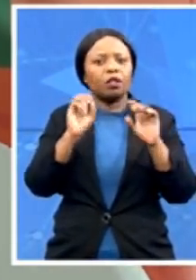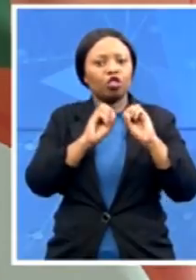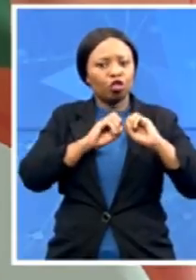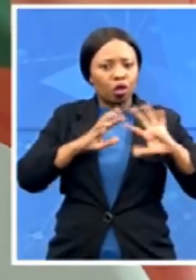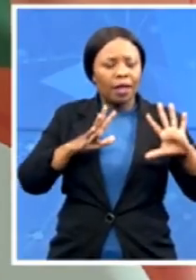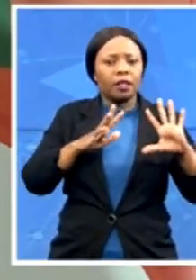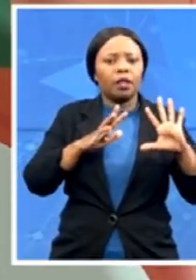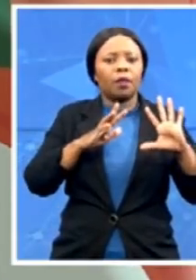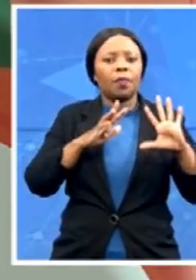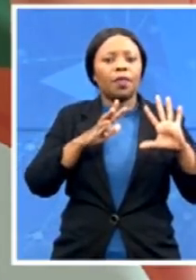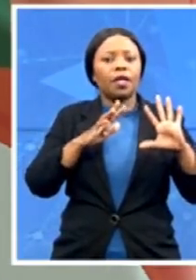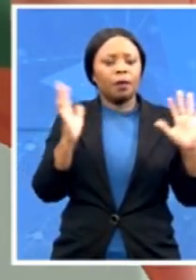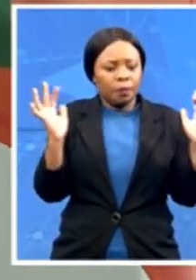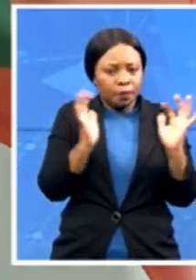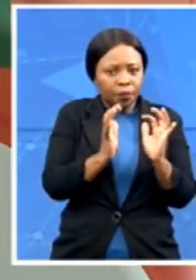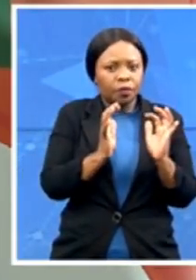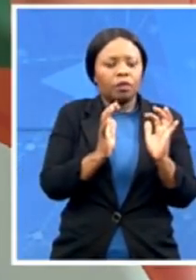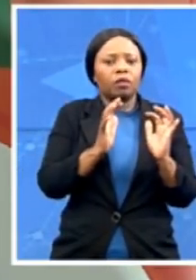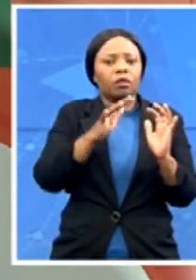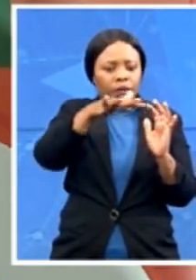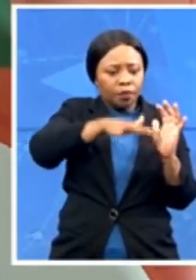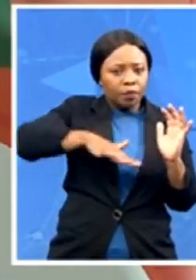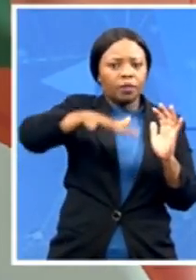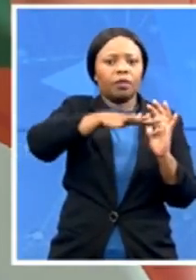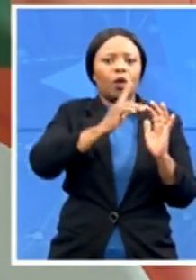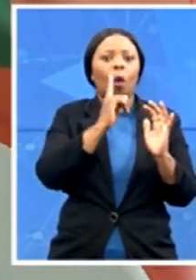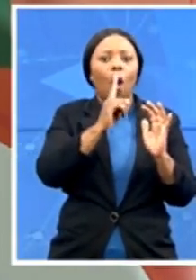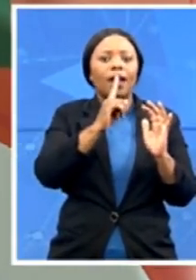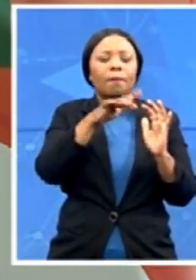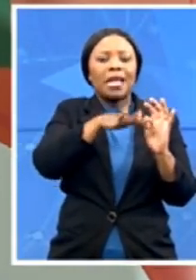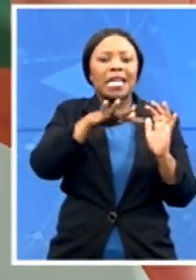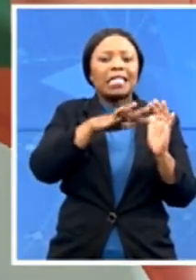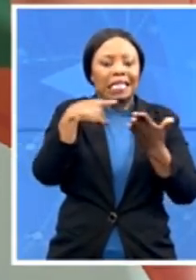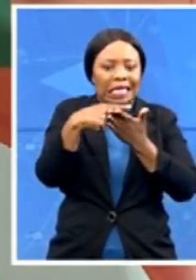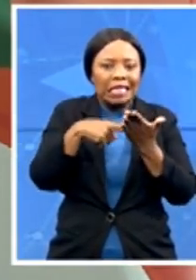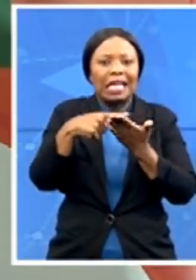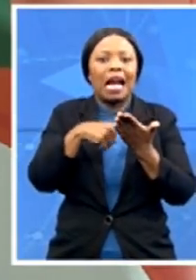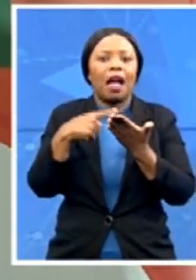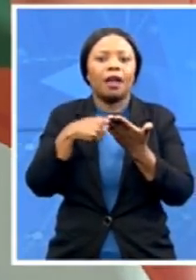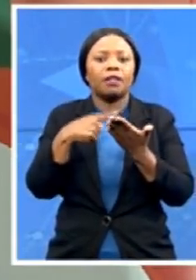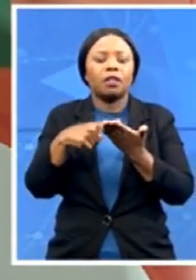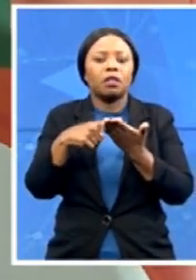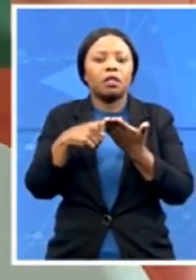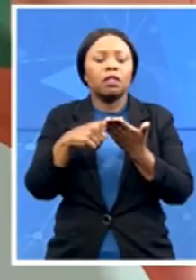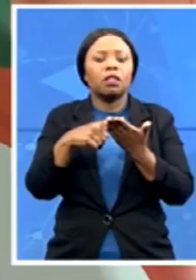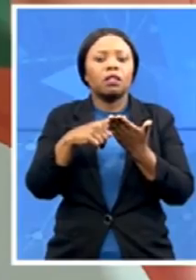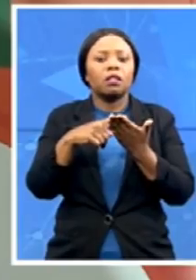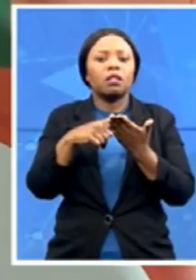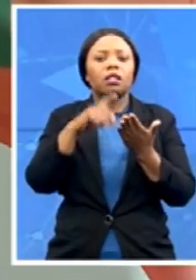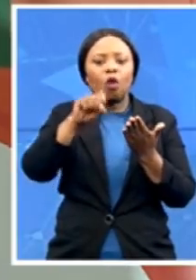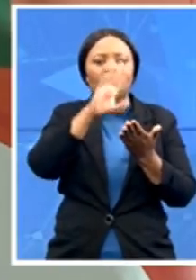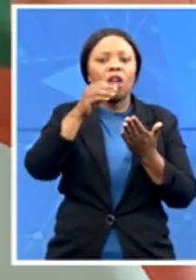the country's future, waiting for the ruling party, which thoroughly ruined this